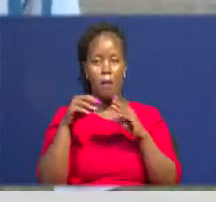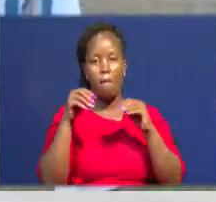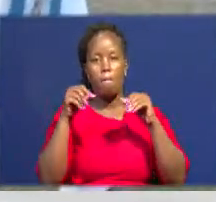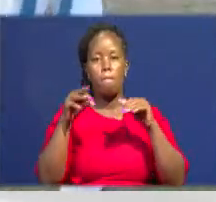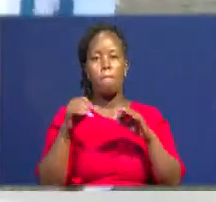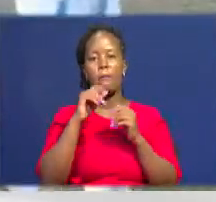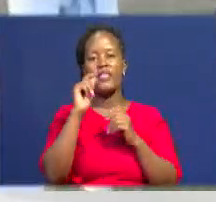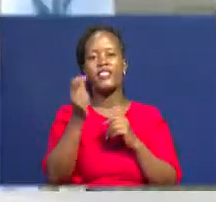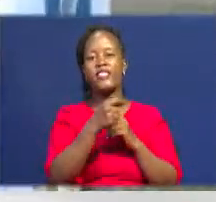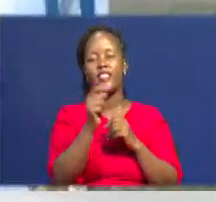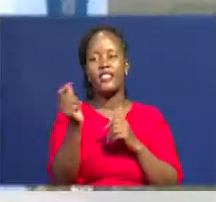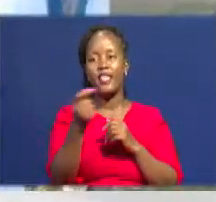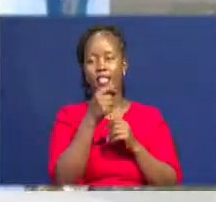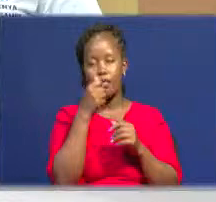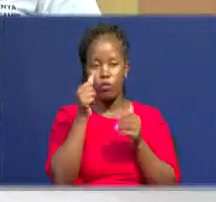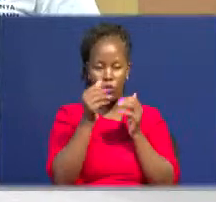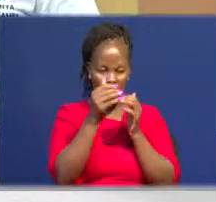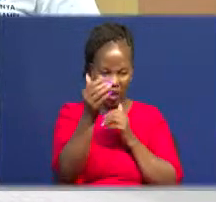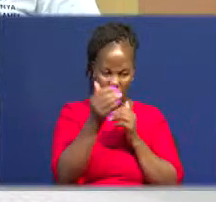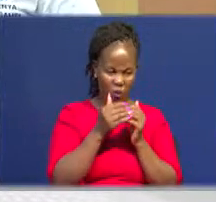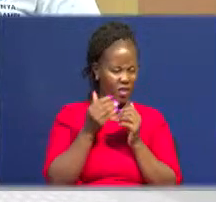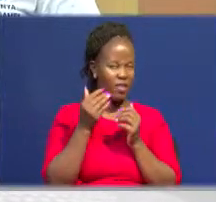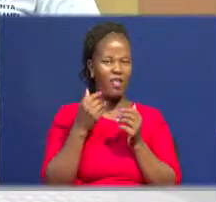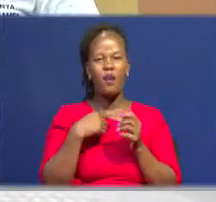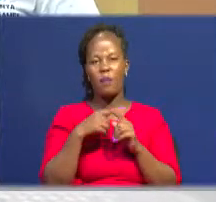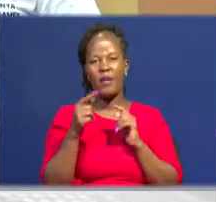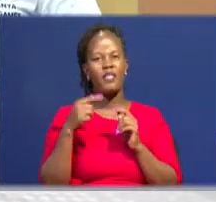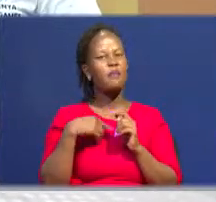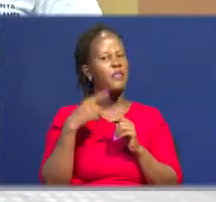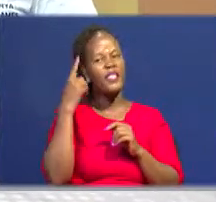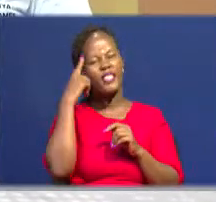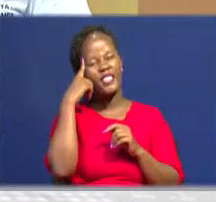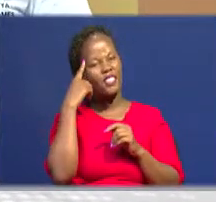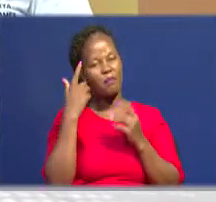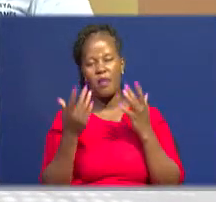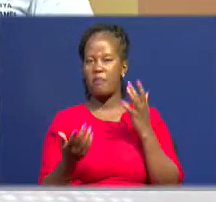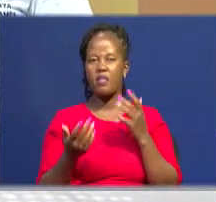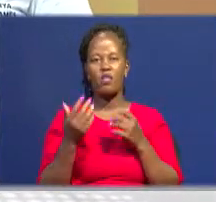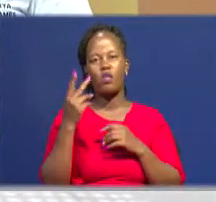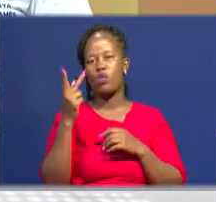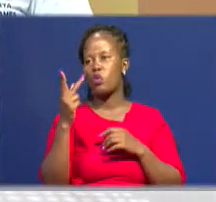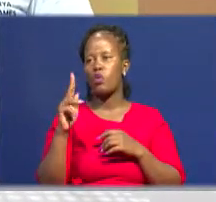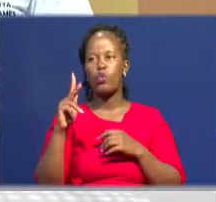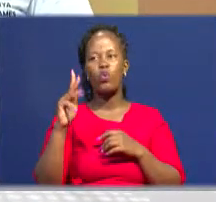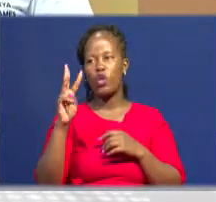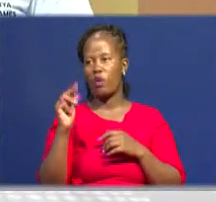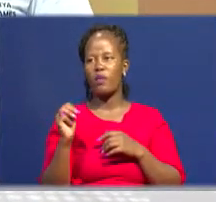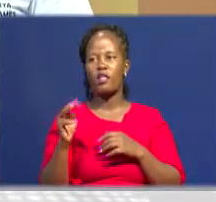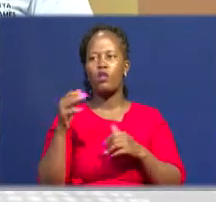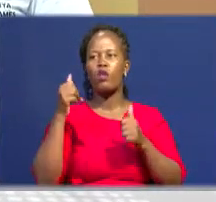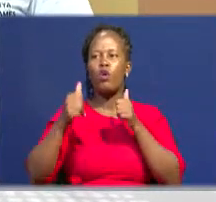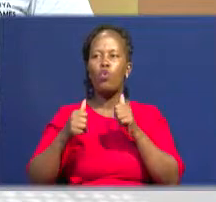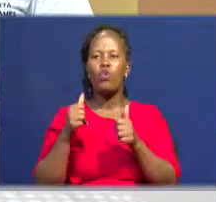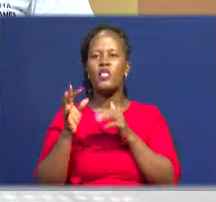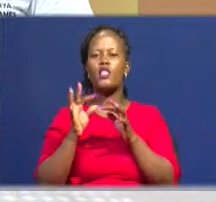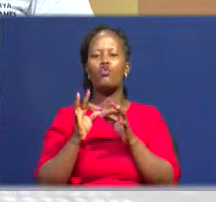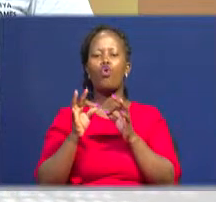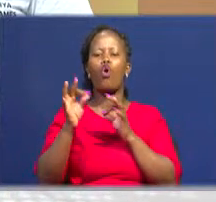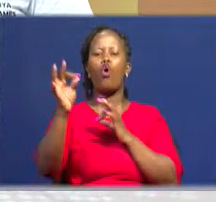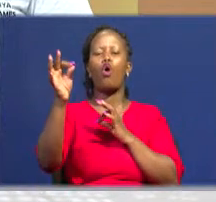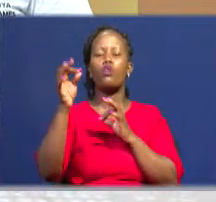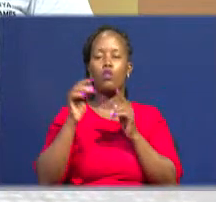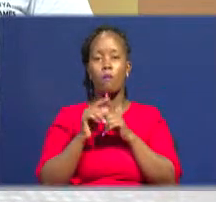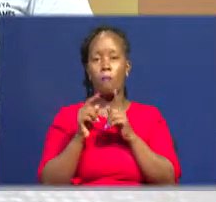I think it's almost, I'd say, 2 kilometers stretch. So it's quite long. And that's why even this time